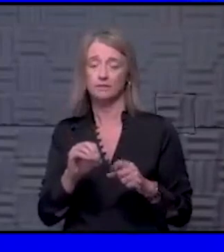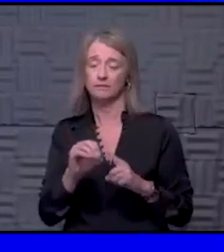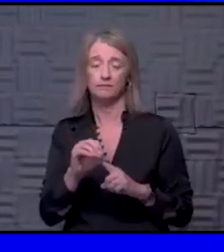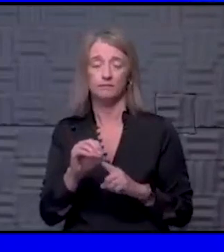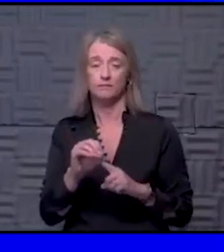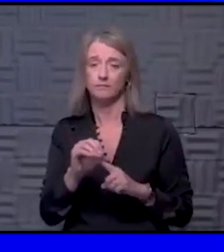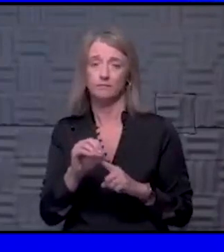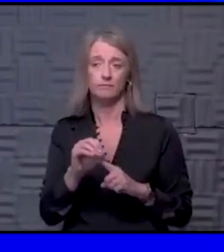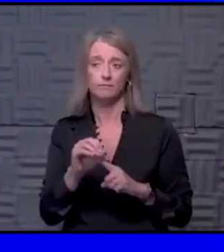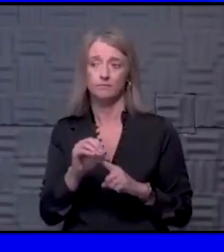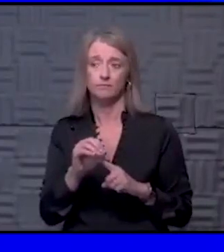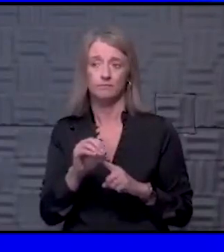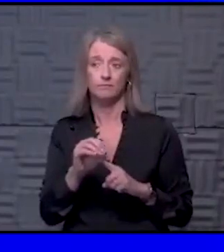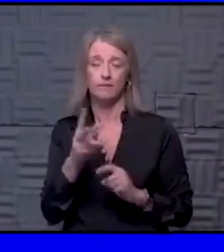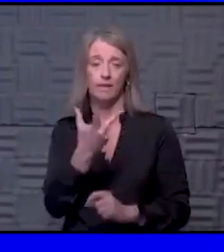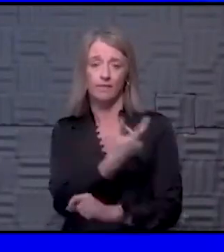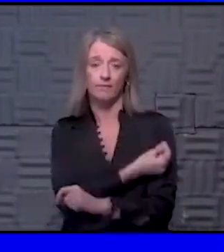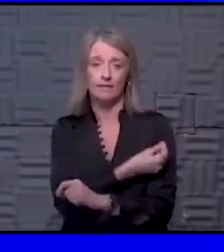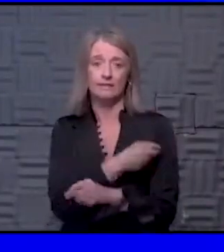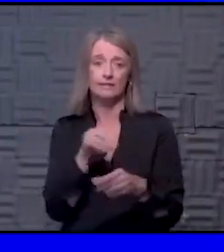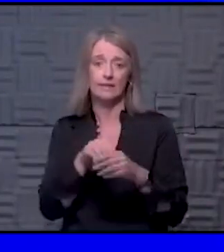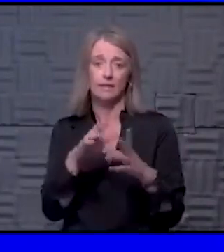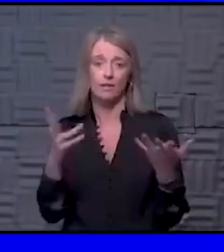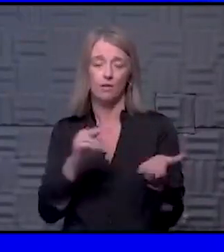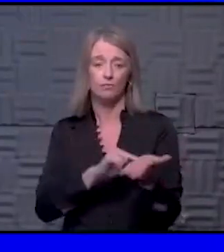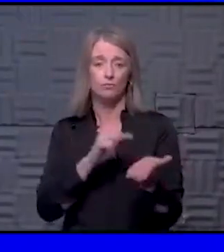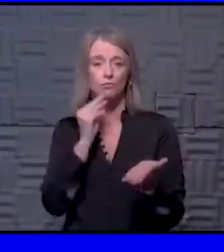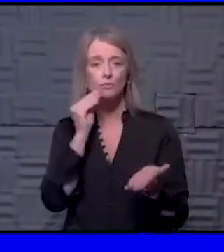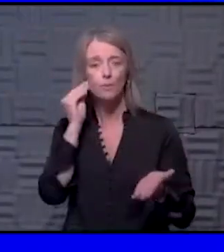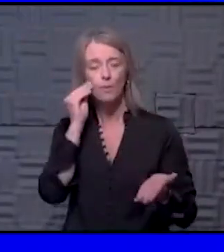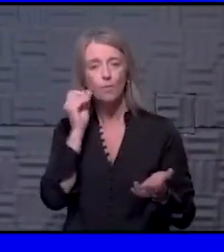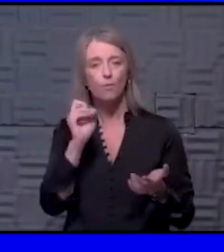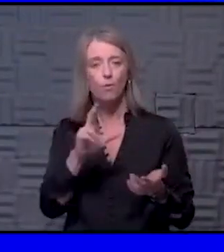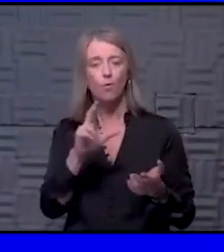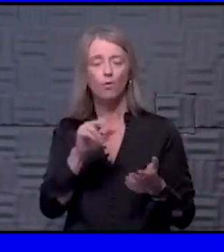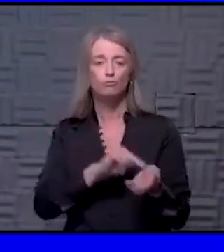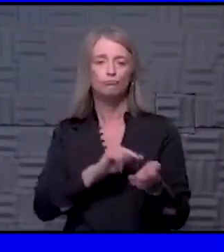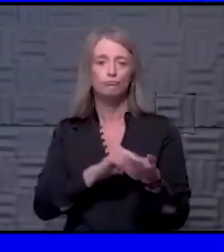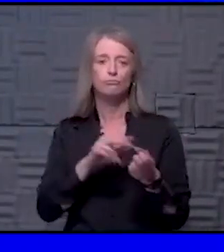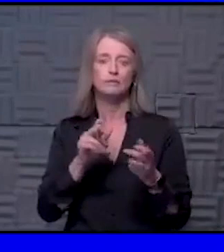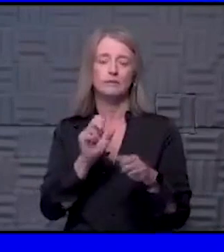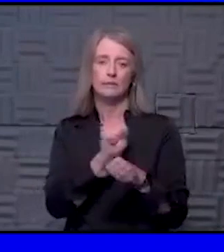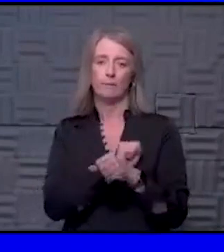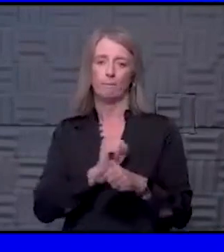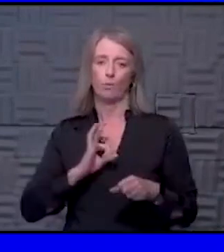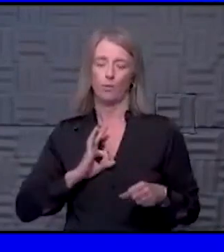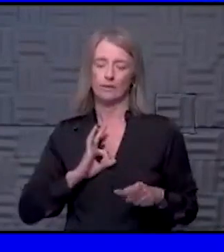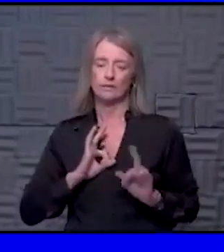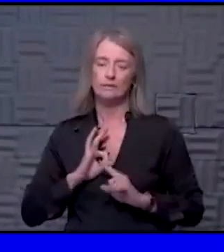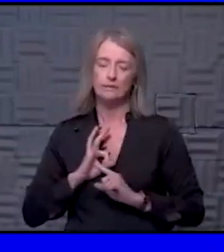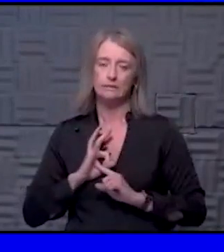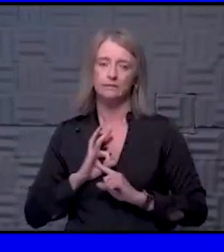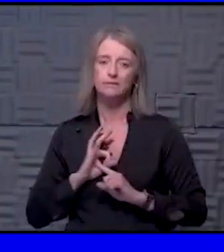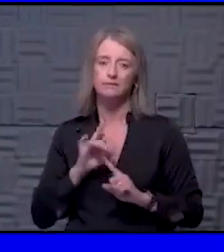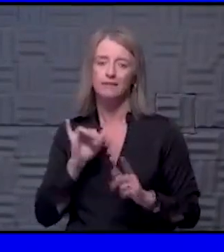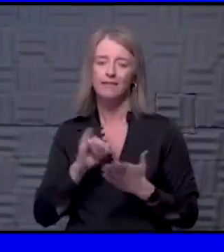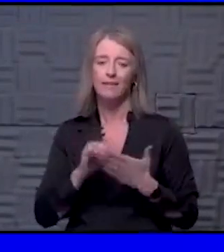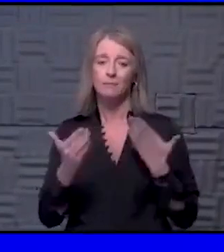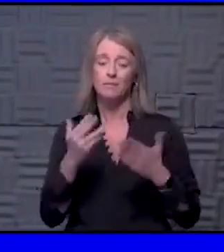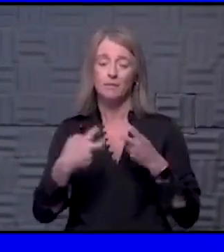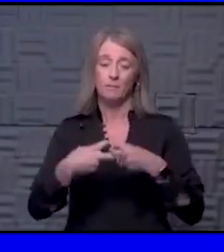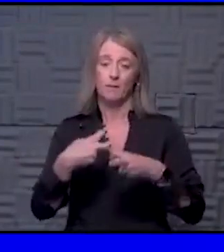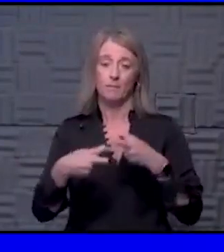of the vaccine in a lot of the nursing home or nursing facility employees, and so that could be what it